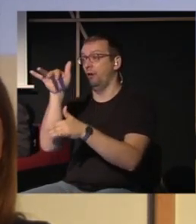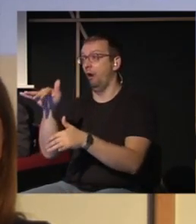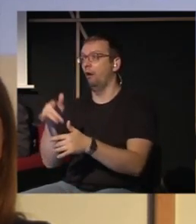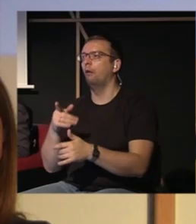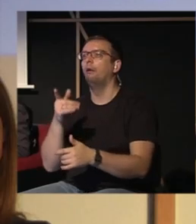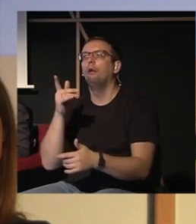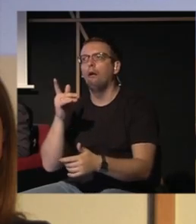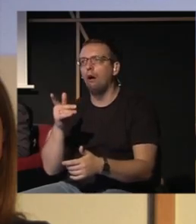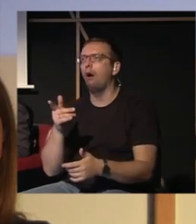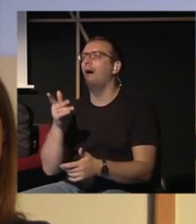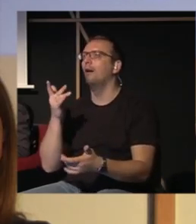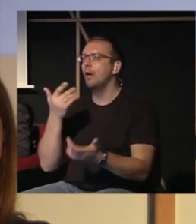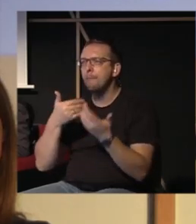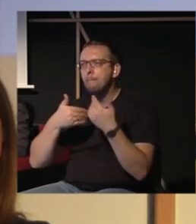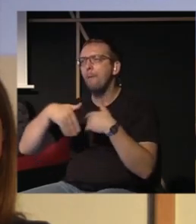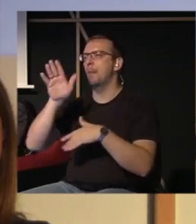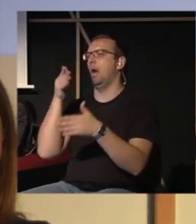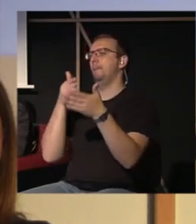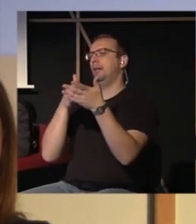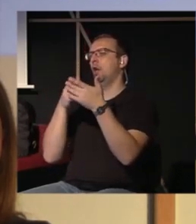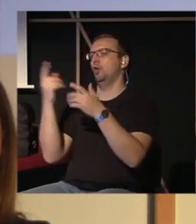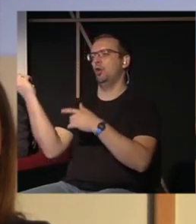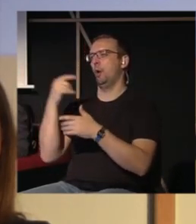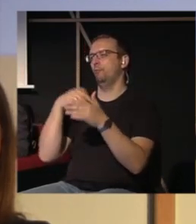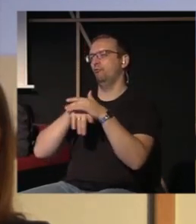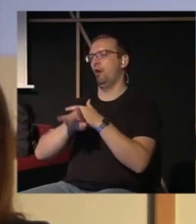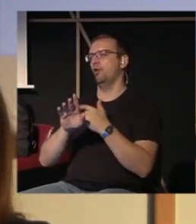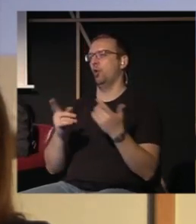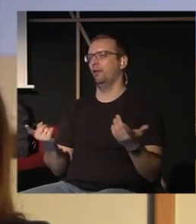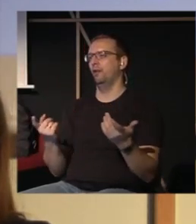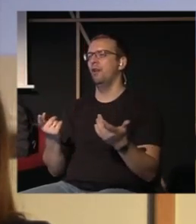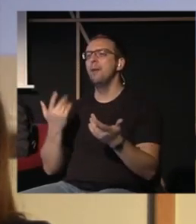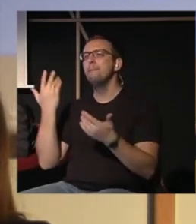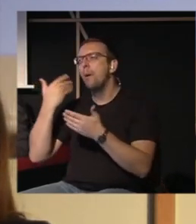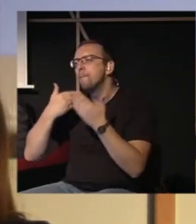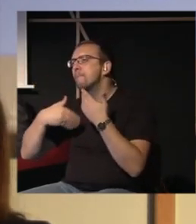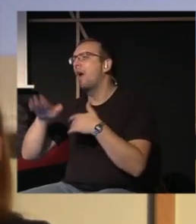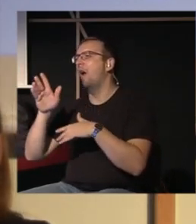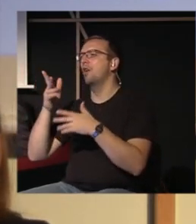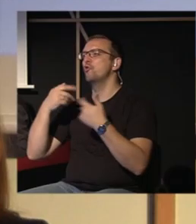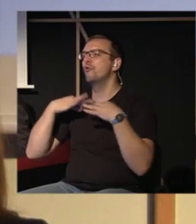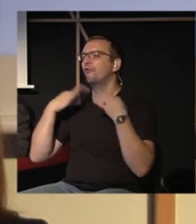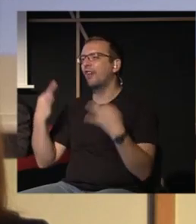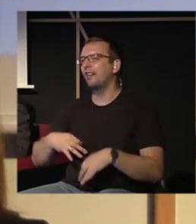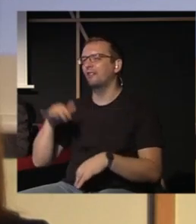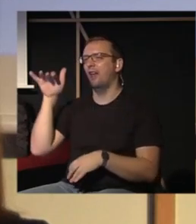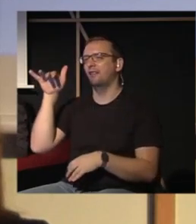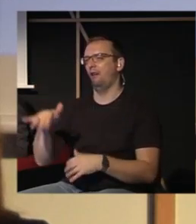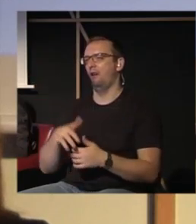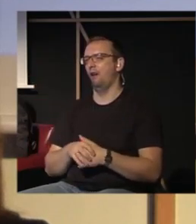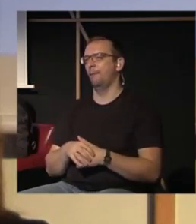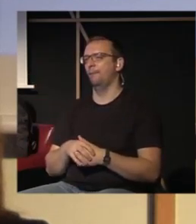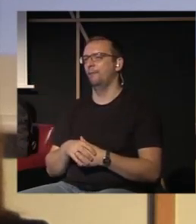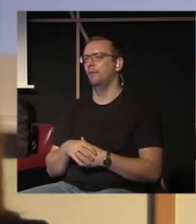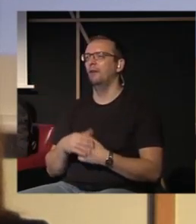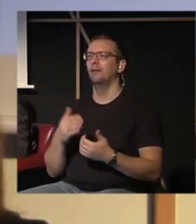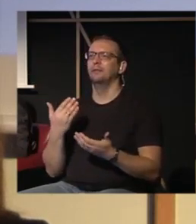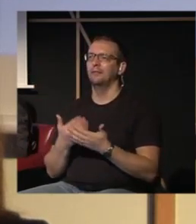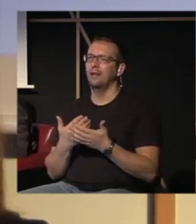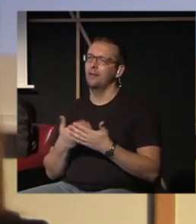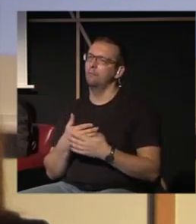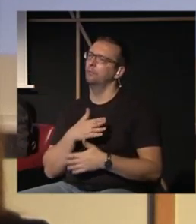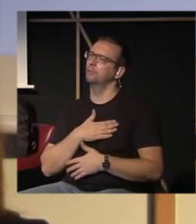that point of view onto the topic. So thanks to all of you, first of all, for your great work and for being part of